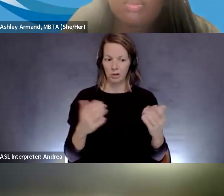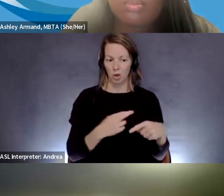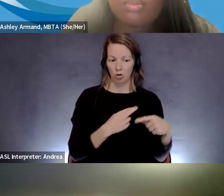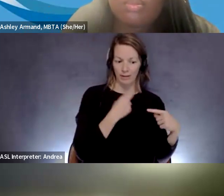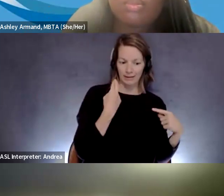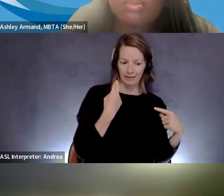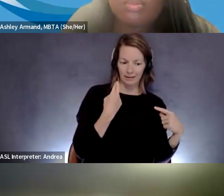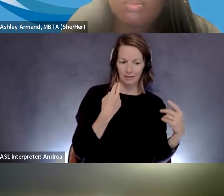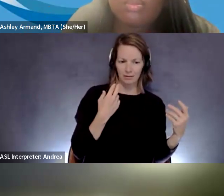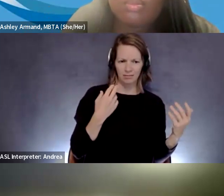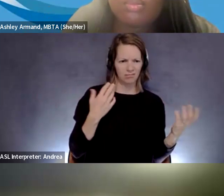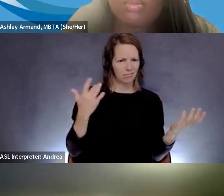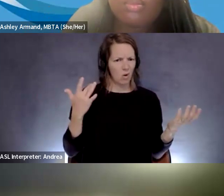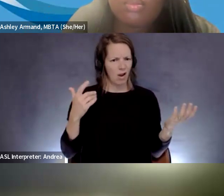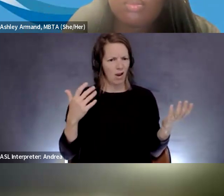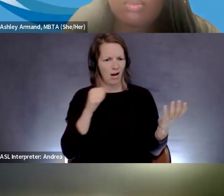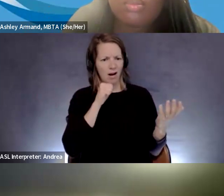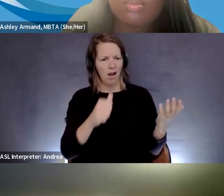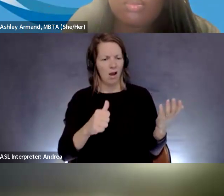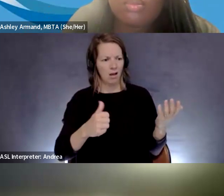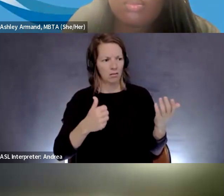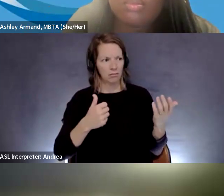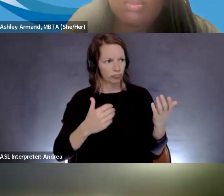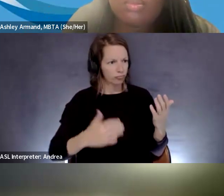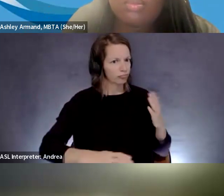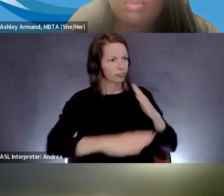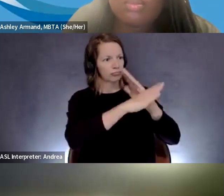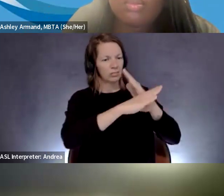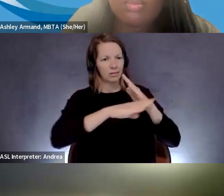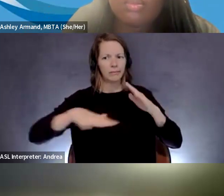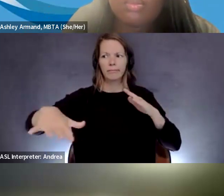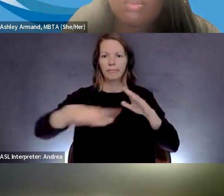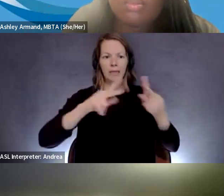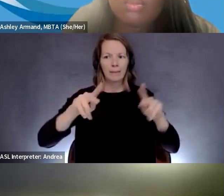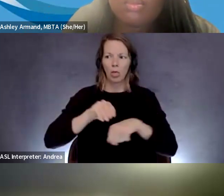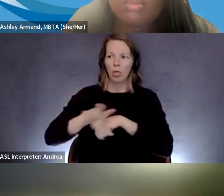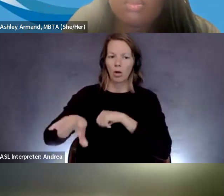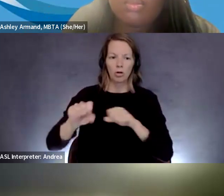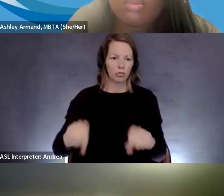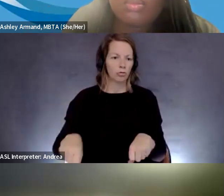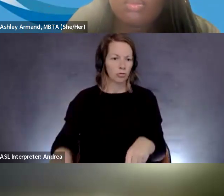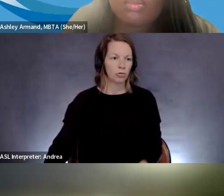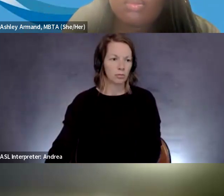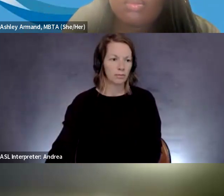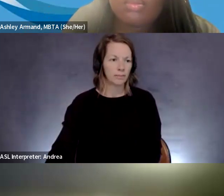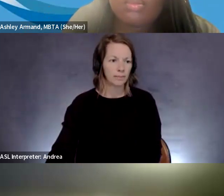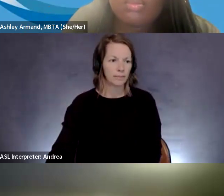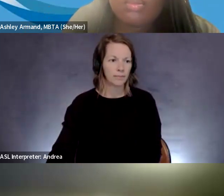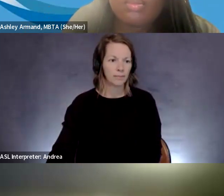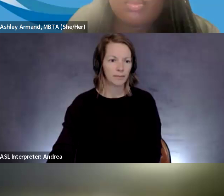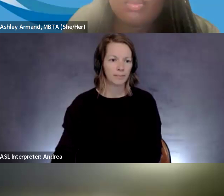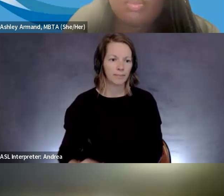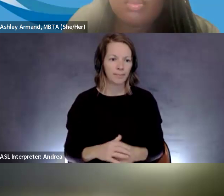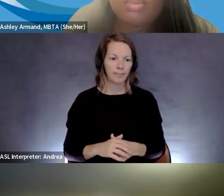versus why wouldn't you do something more protective when there's so many people who could be impacted from it? When